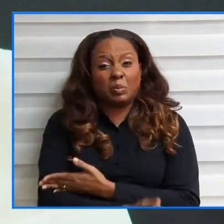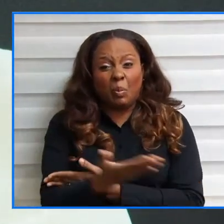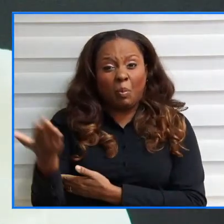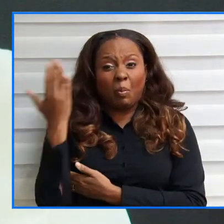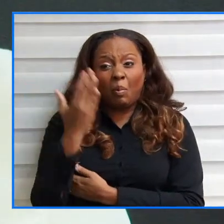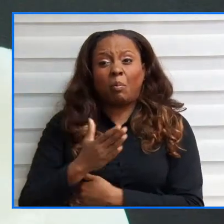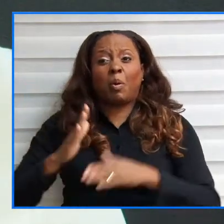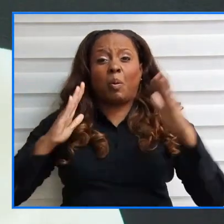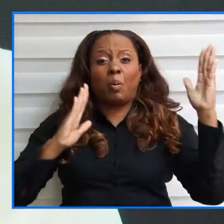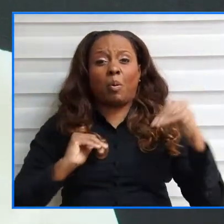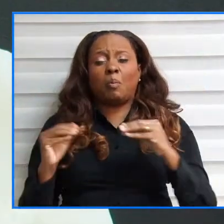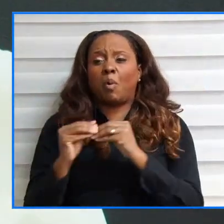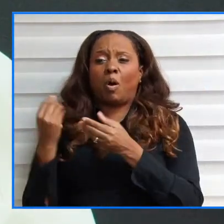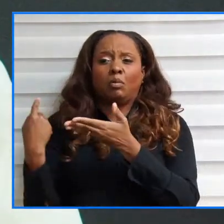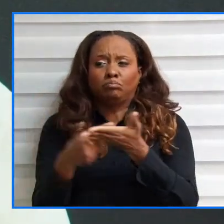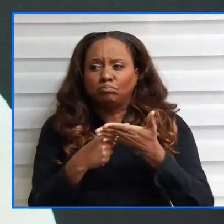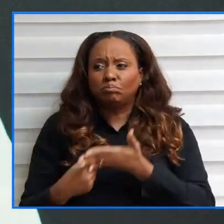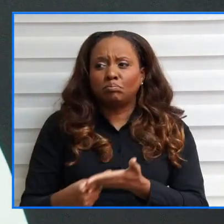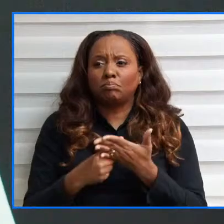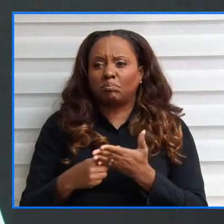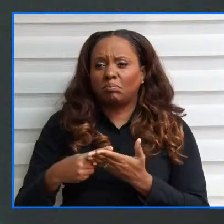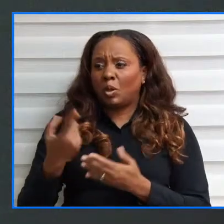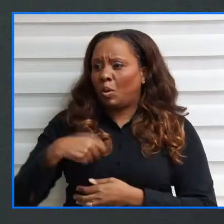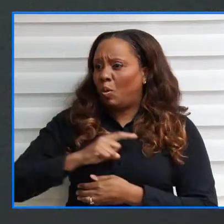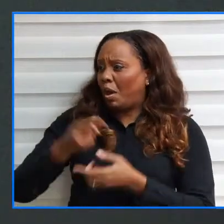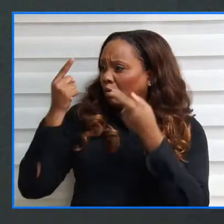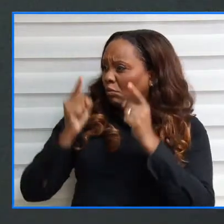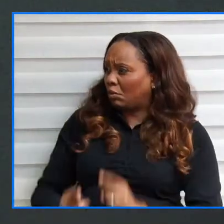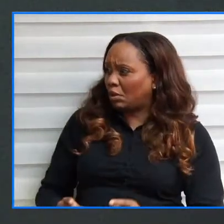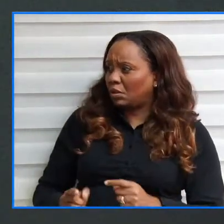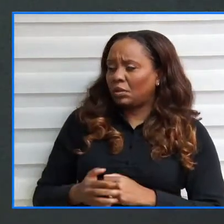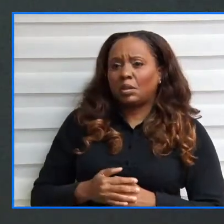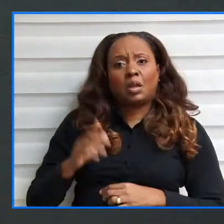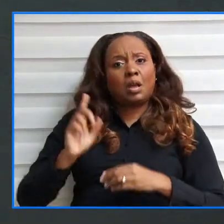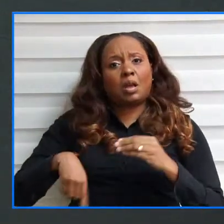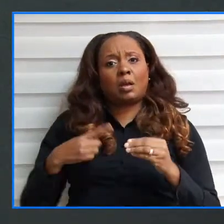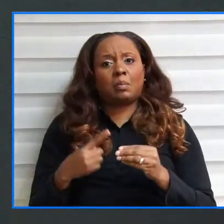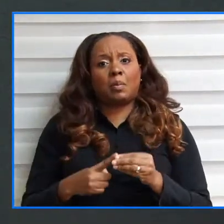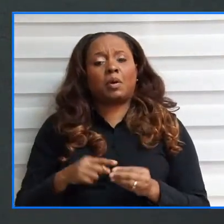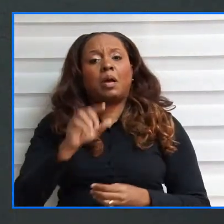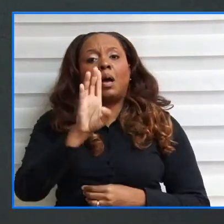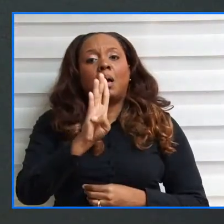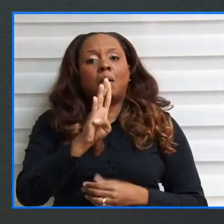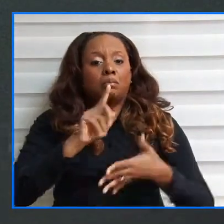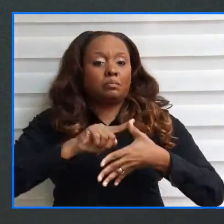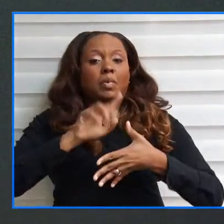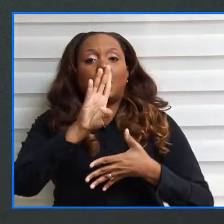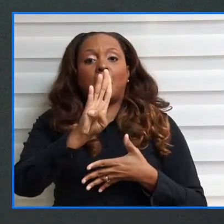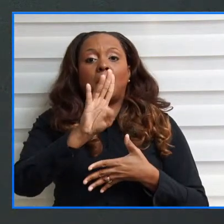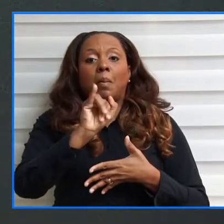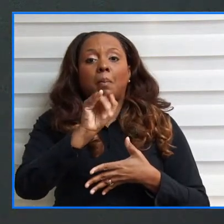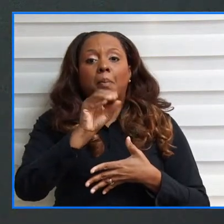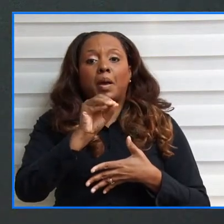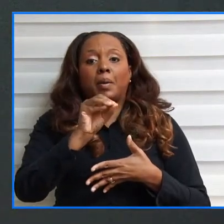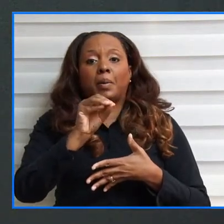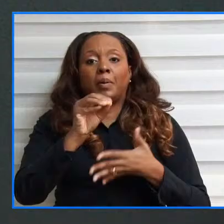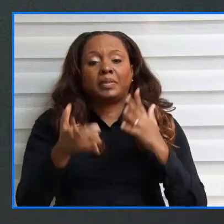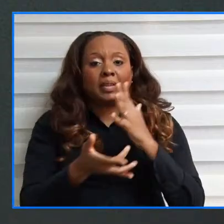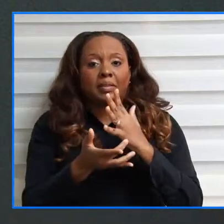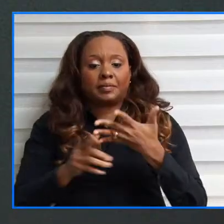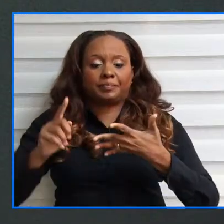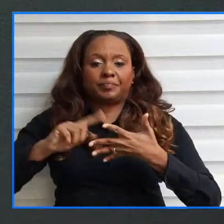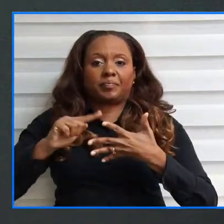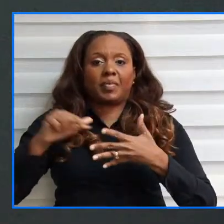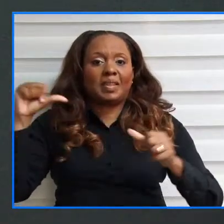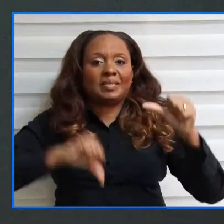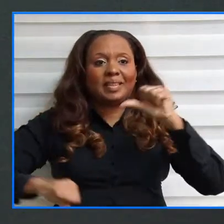can collaborate with you as we've agreed on these areas of biotechnology and science and technology generally,